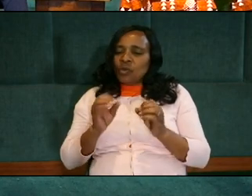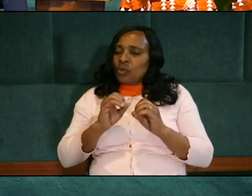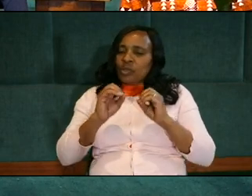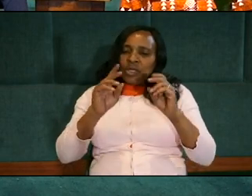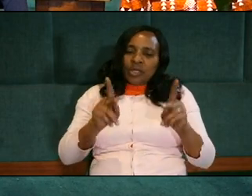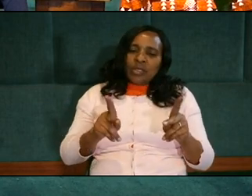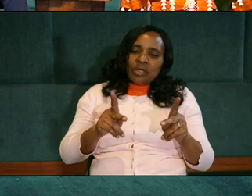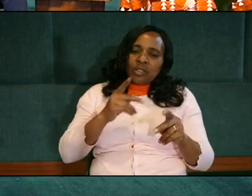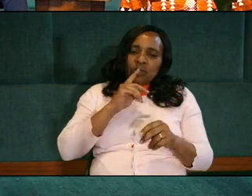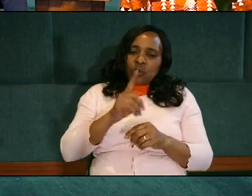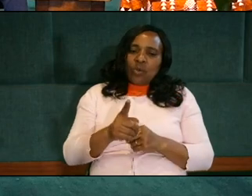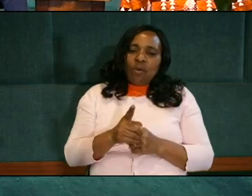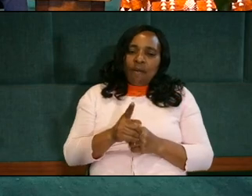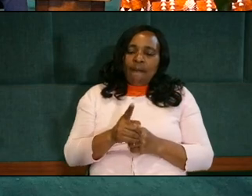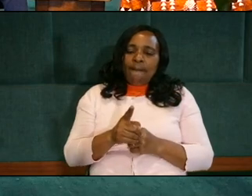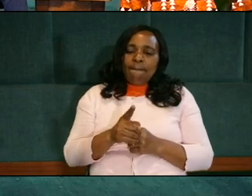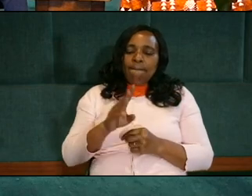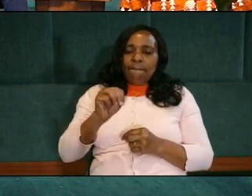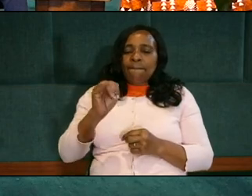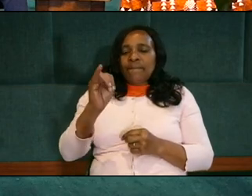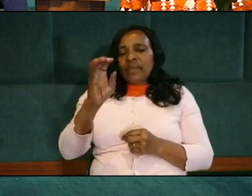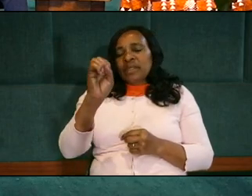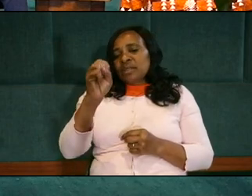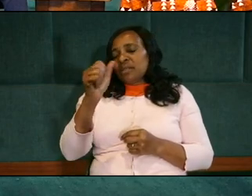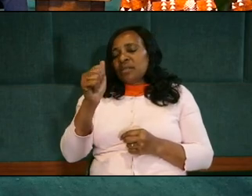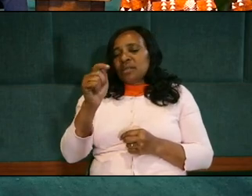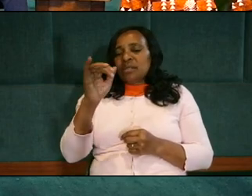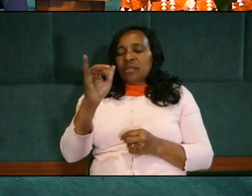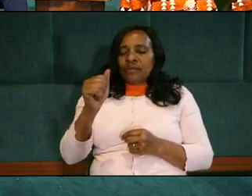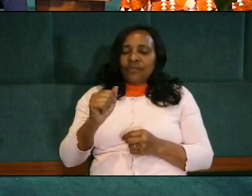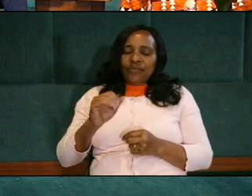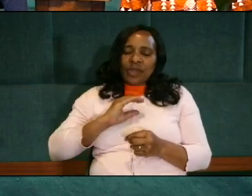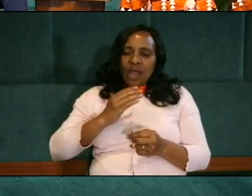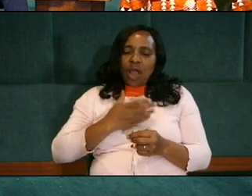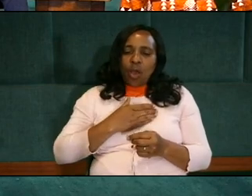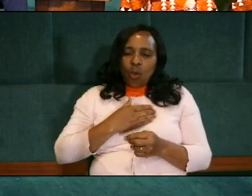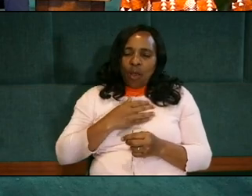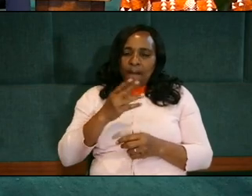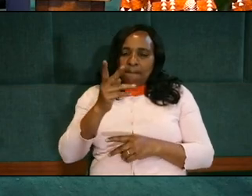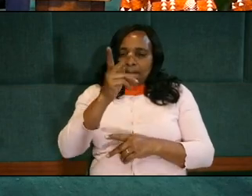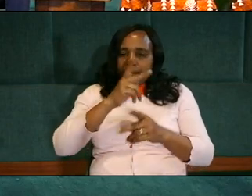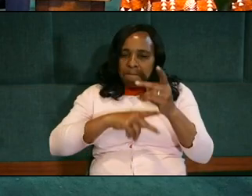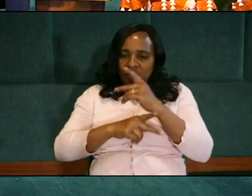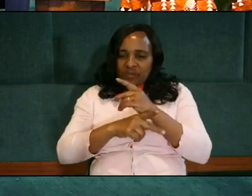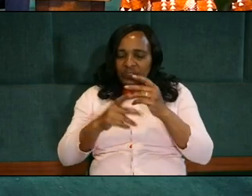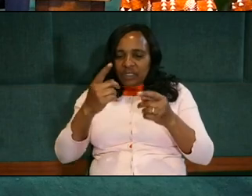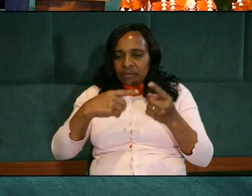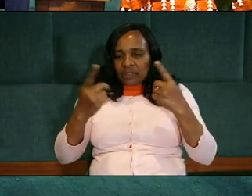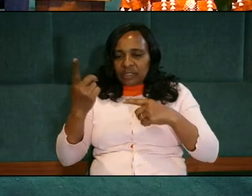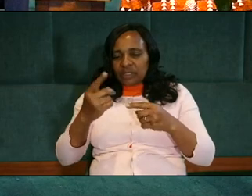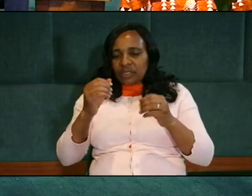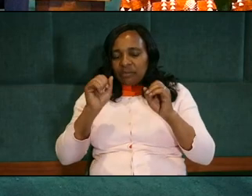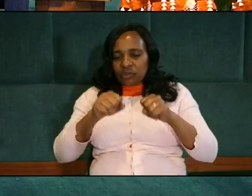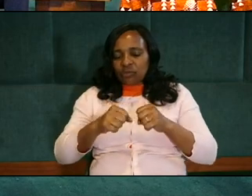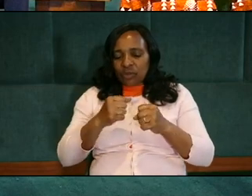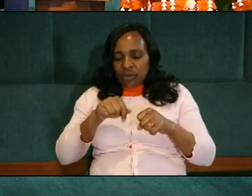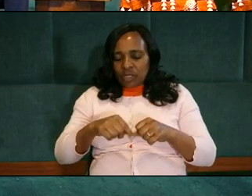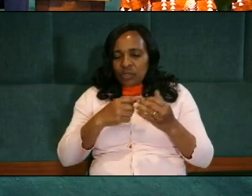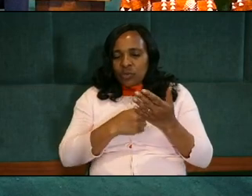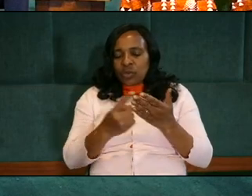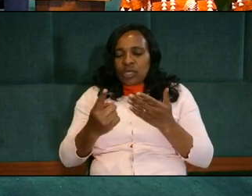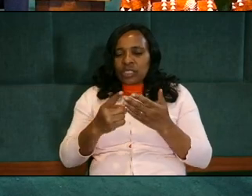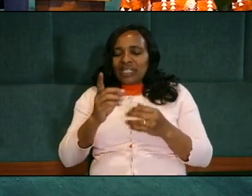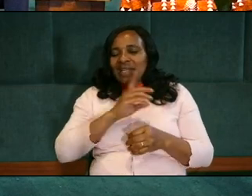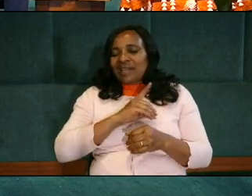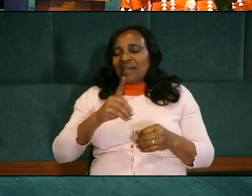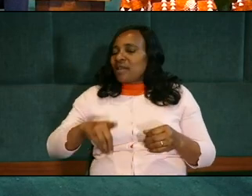Okay, so Sati, go ahead. Our patriarchs and prophets, our snippet for this week is